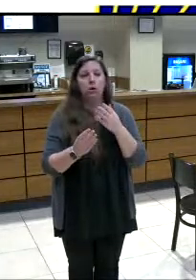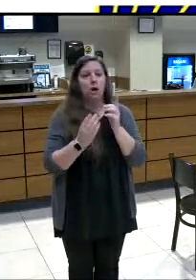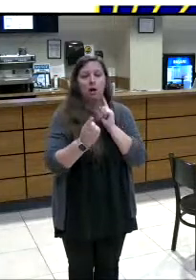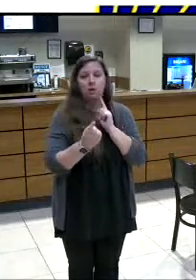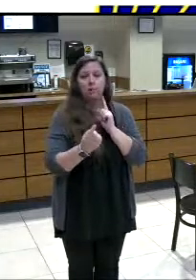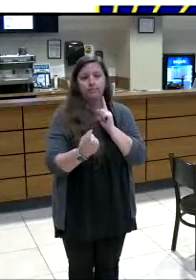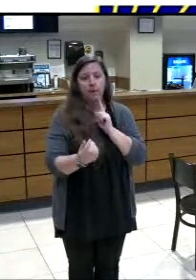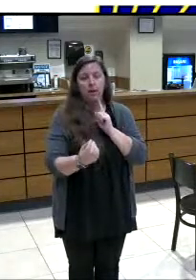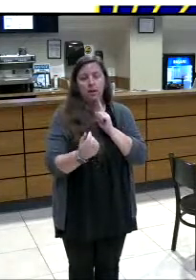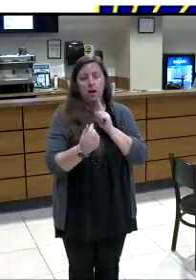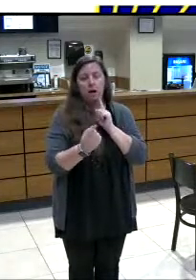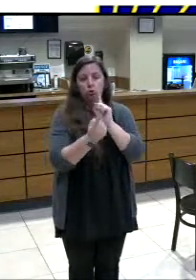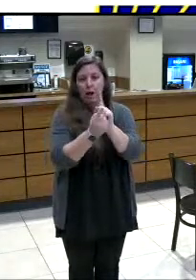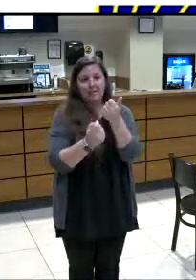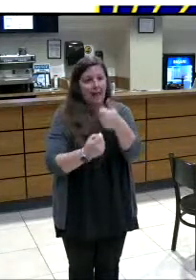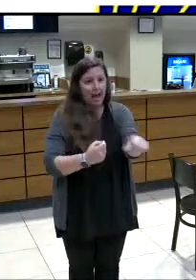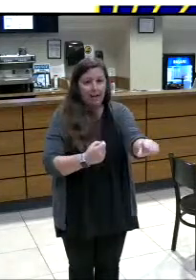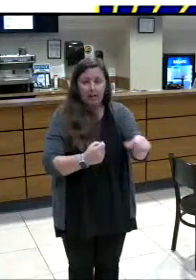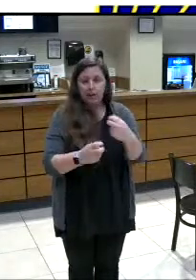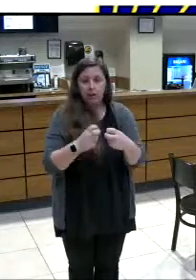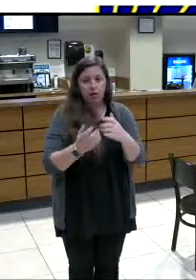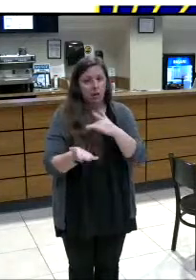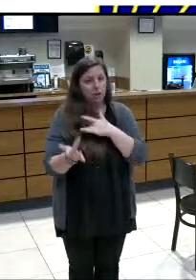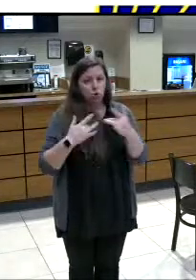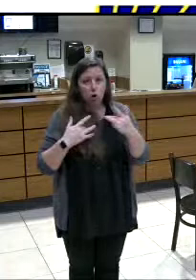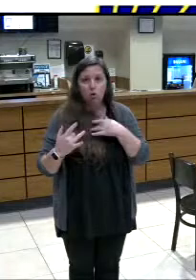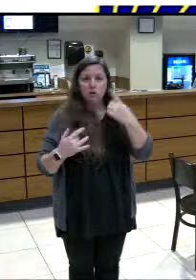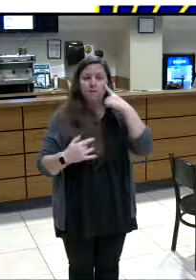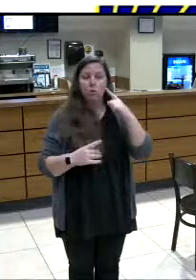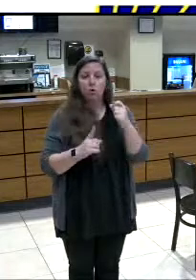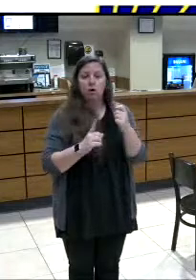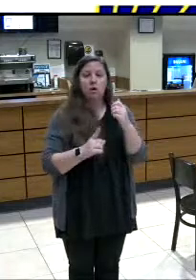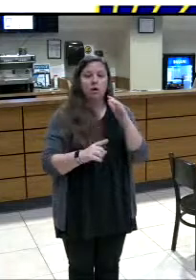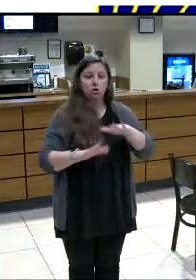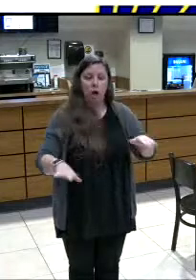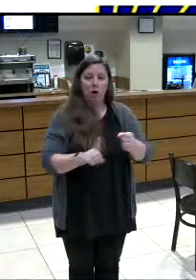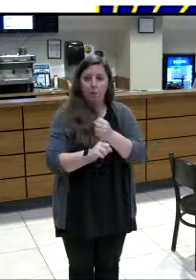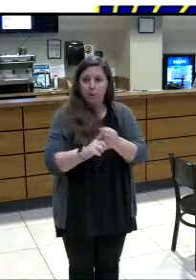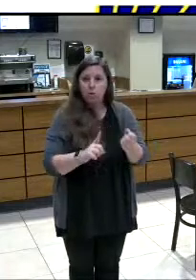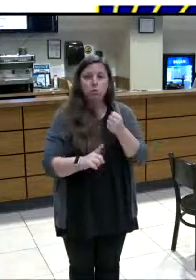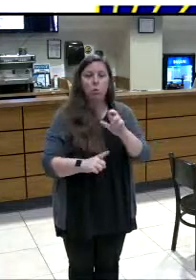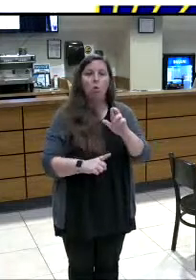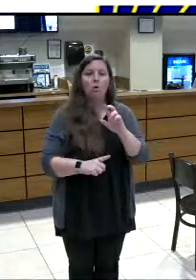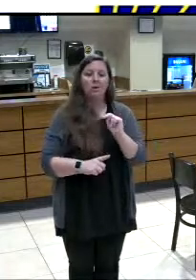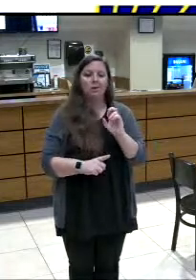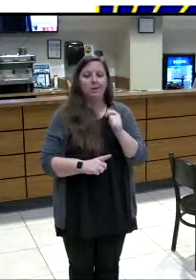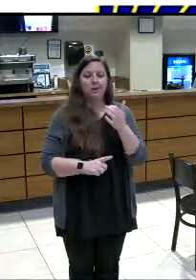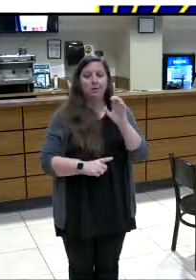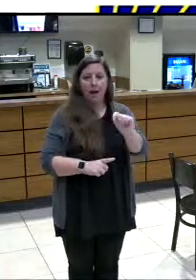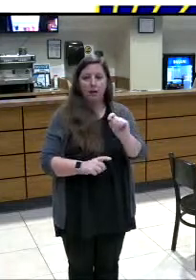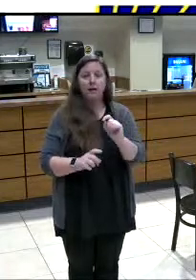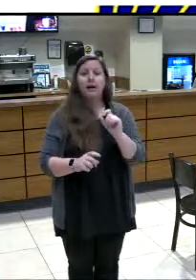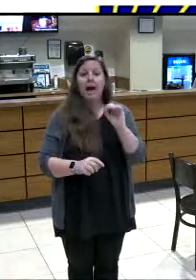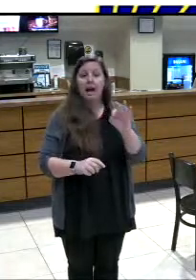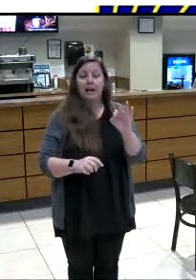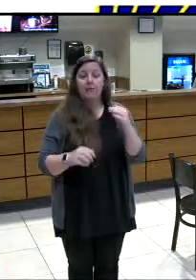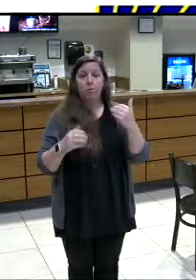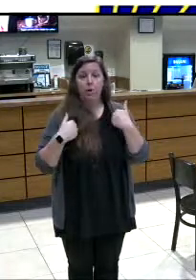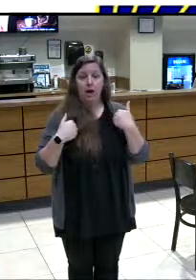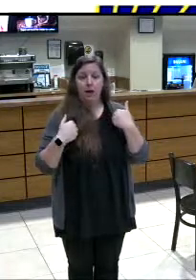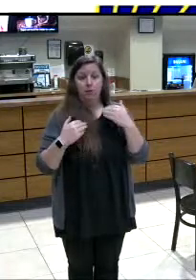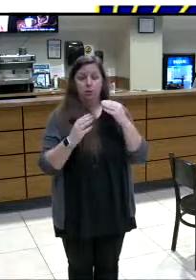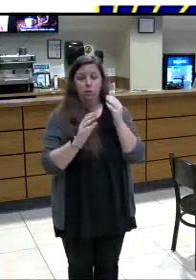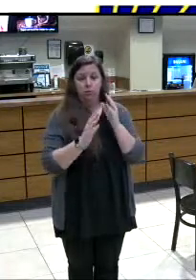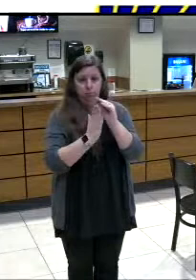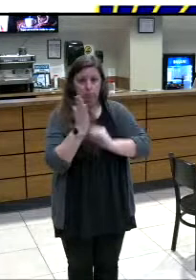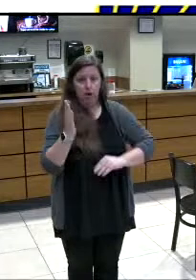and neglect, making sure that we are indeed submitting those reports in a timely fashion. And lastly, but not